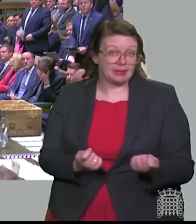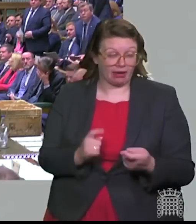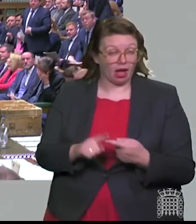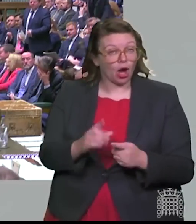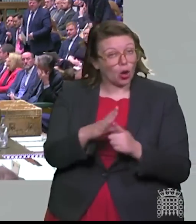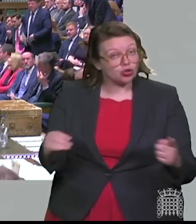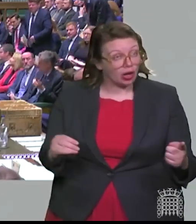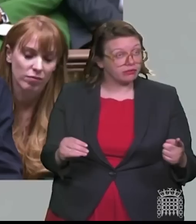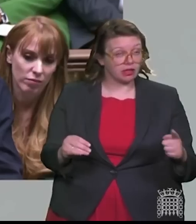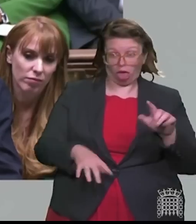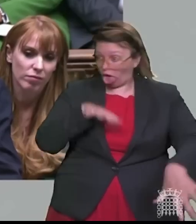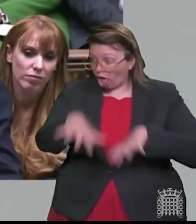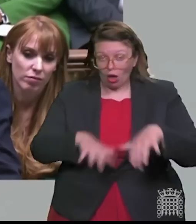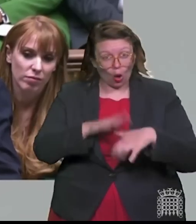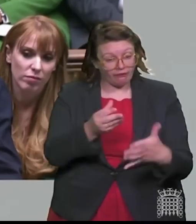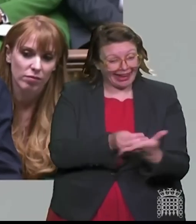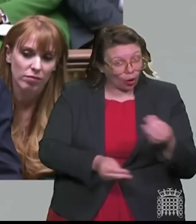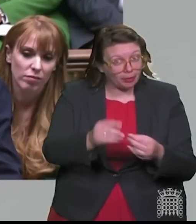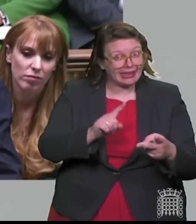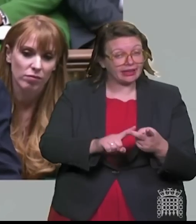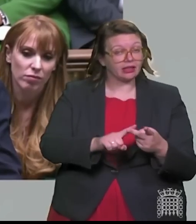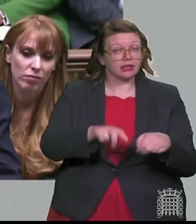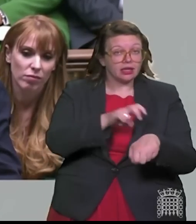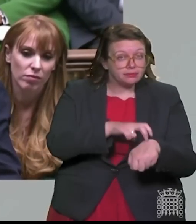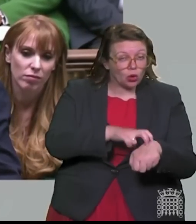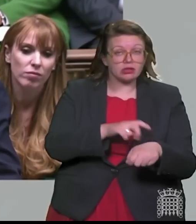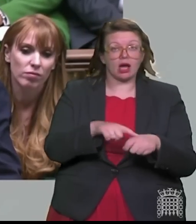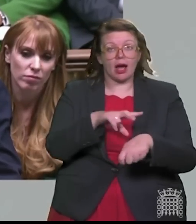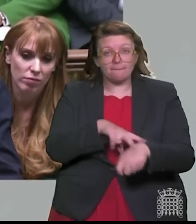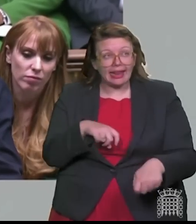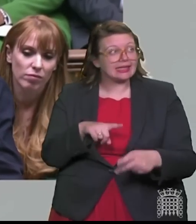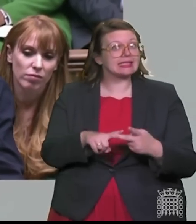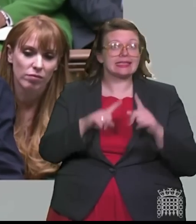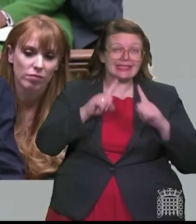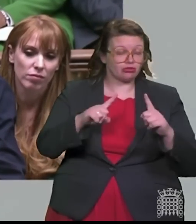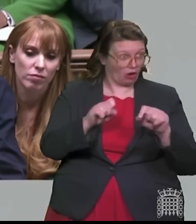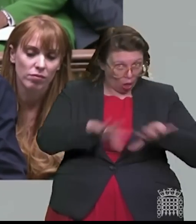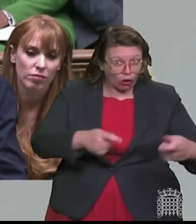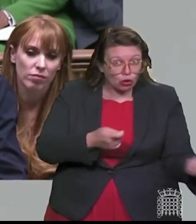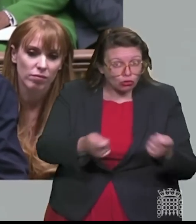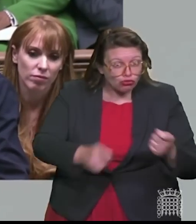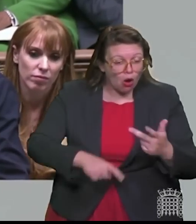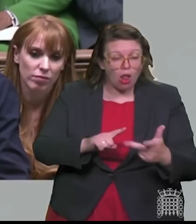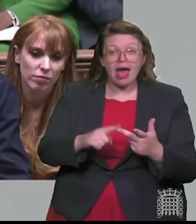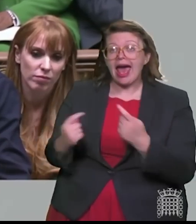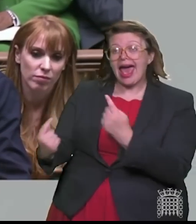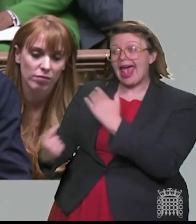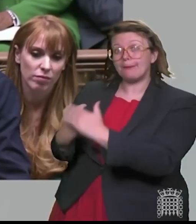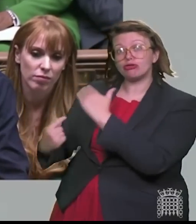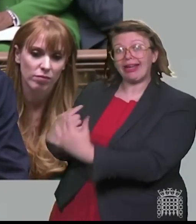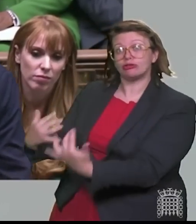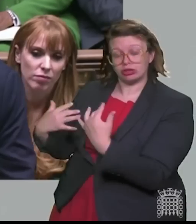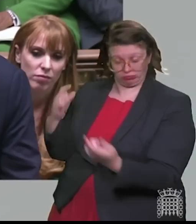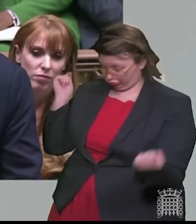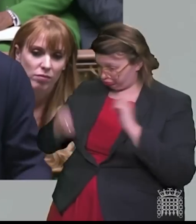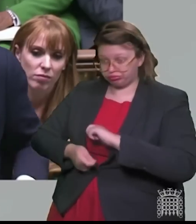economy, they've lost control of public services, and now they've lost control of immigration. And if he was serious about weaning his government off the